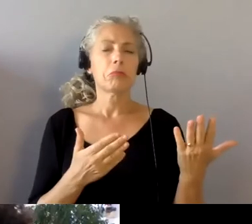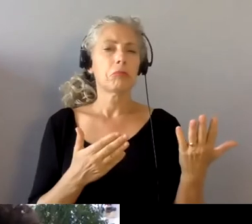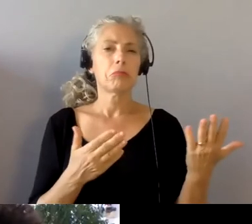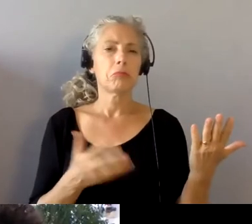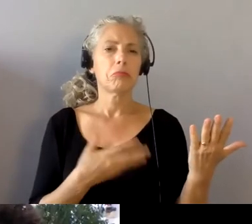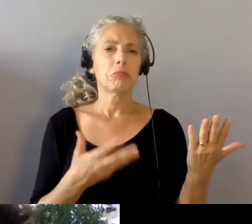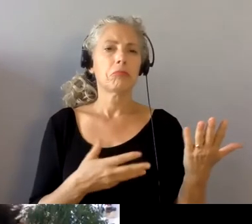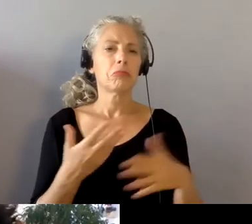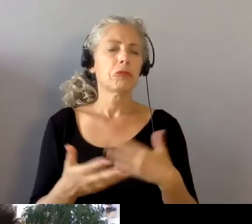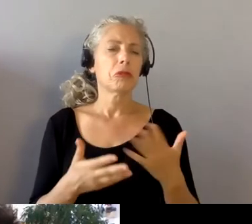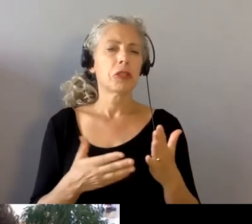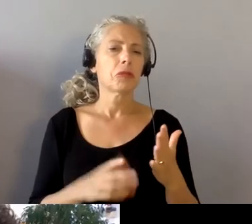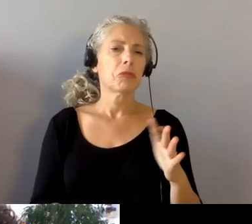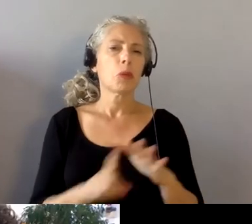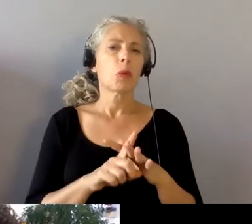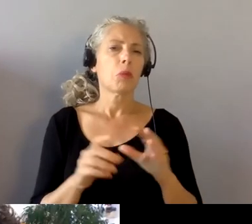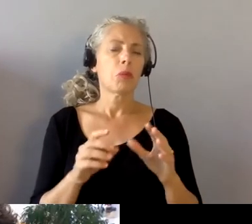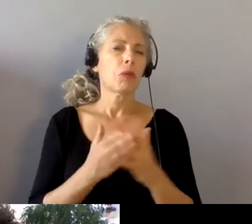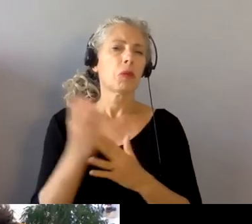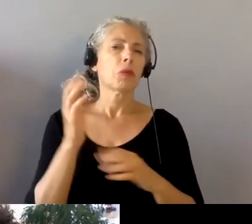more experimental way. Other times